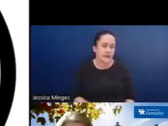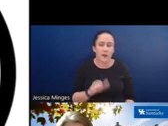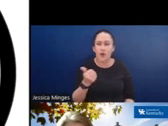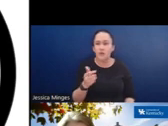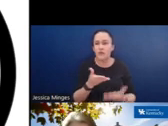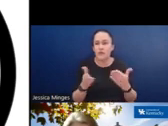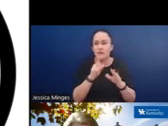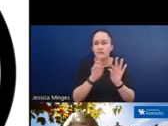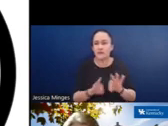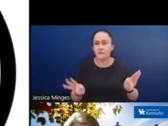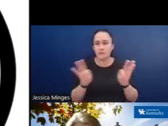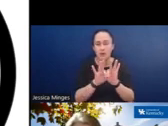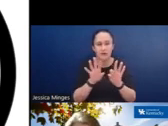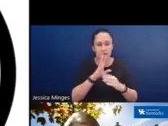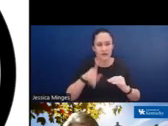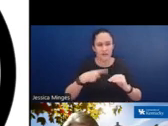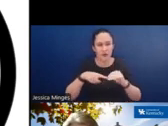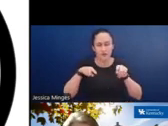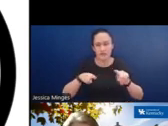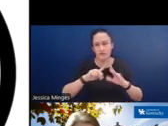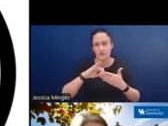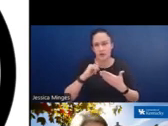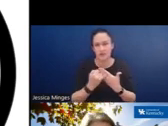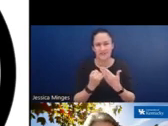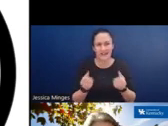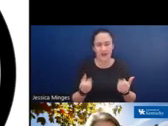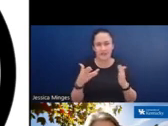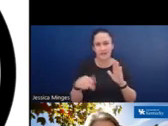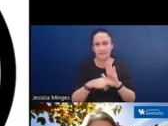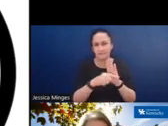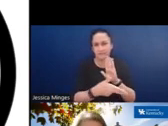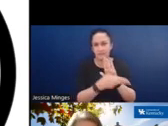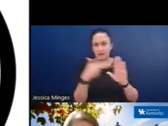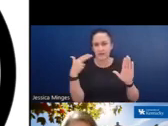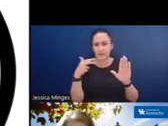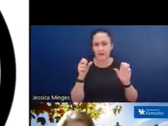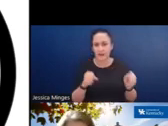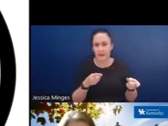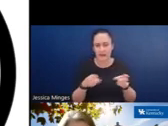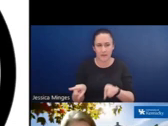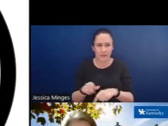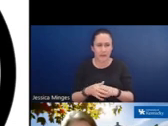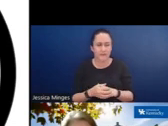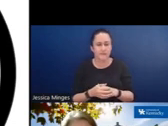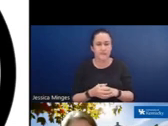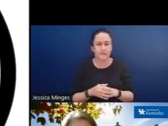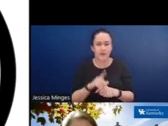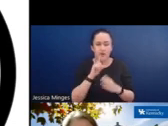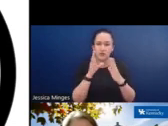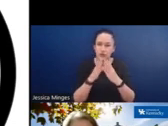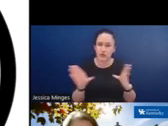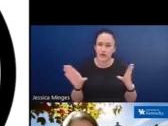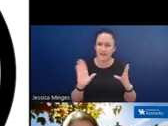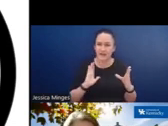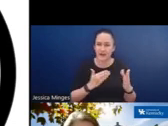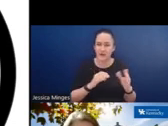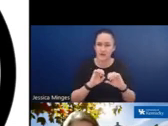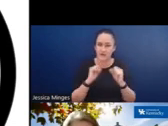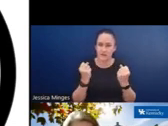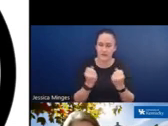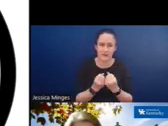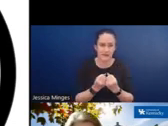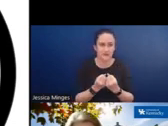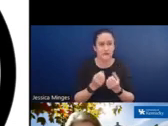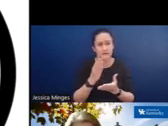about in this project is how much stigma there can be. So there's generally in our society, there's some stigma around